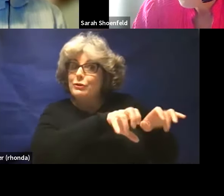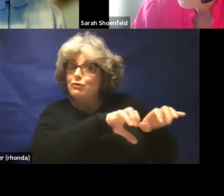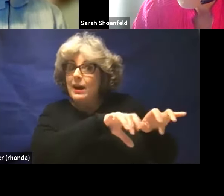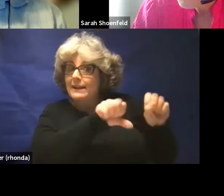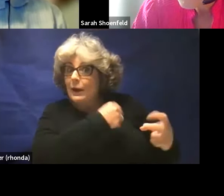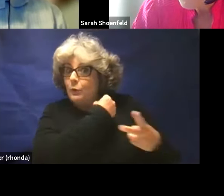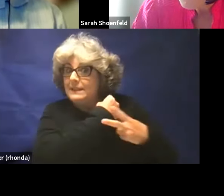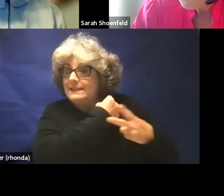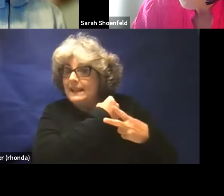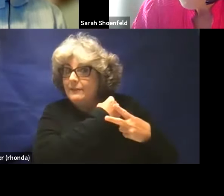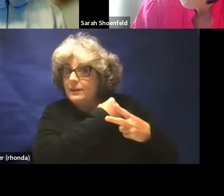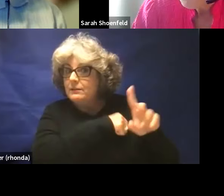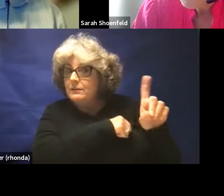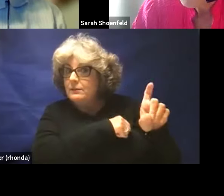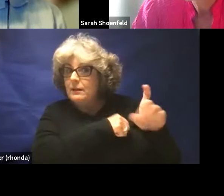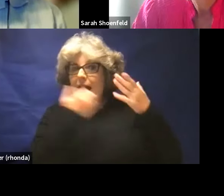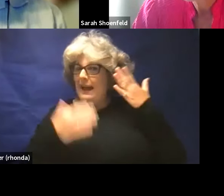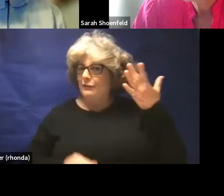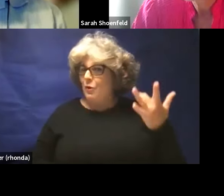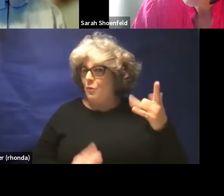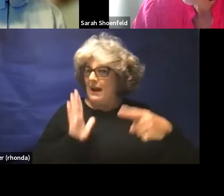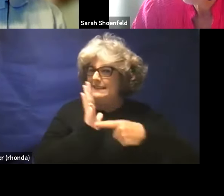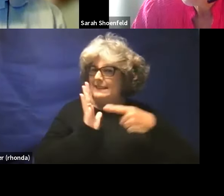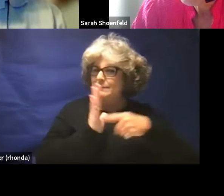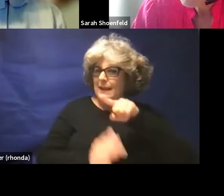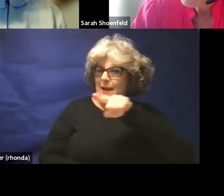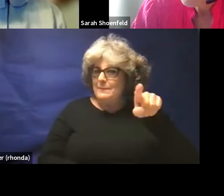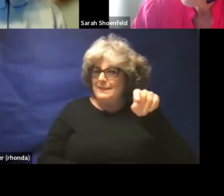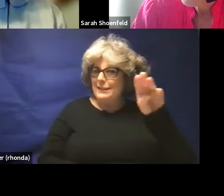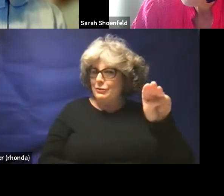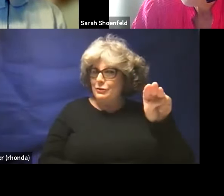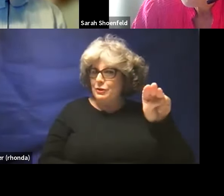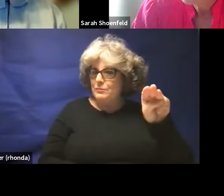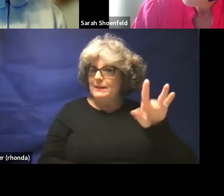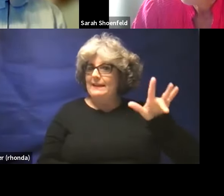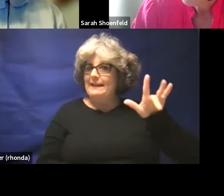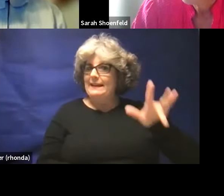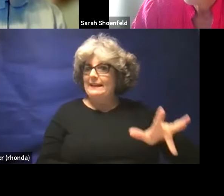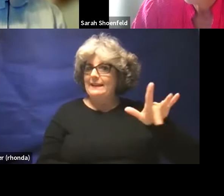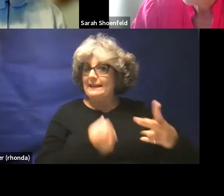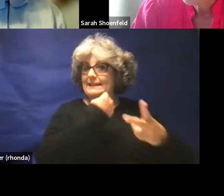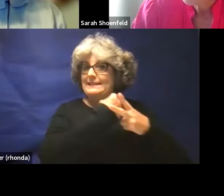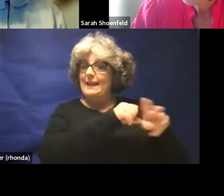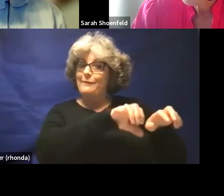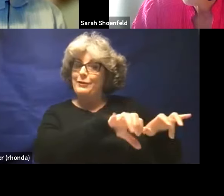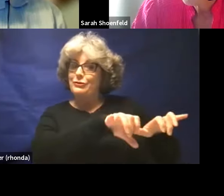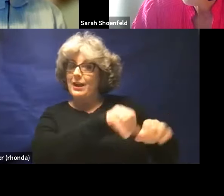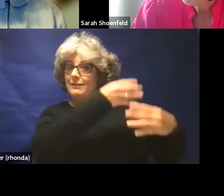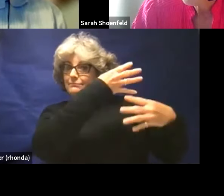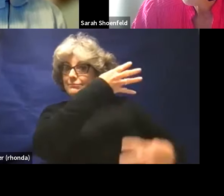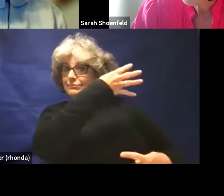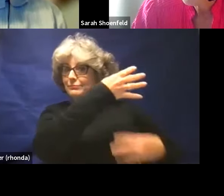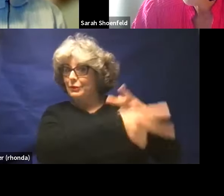times. I don't know why. Sometimes in Zoom, most of the time, you can click on something and save it and keep all the